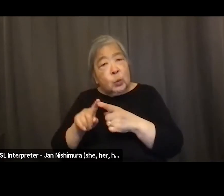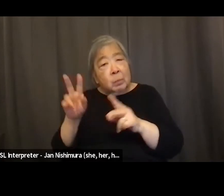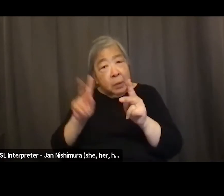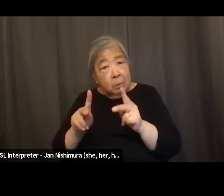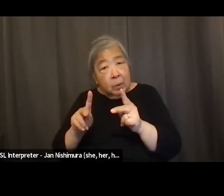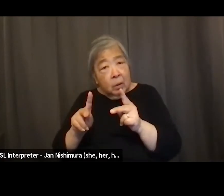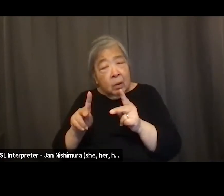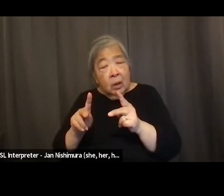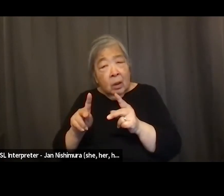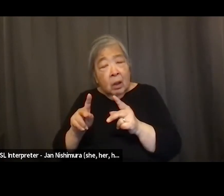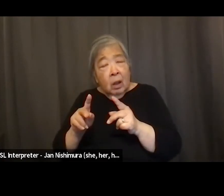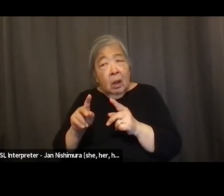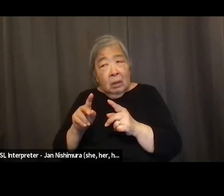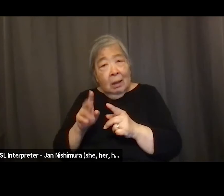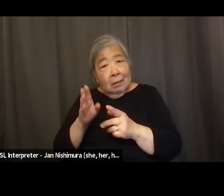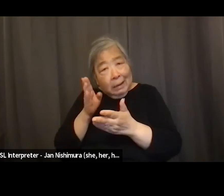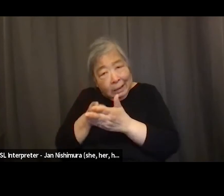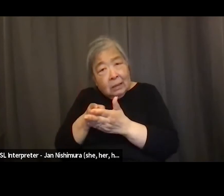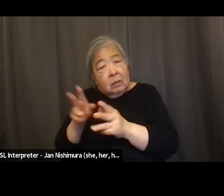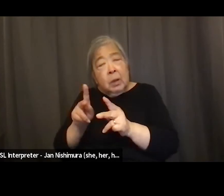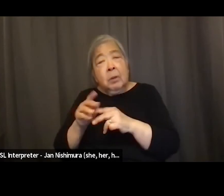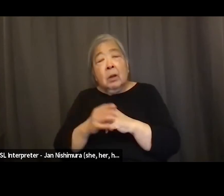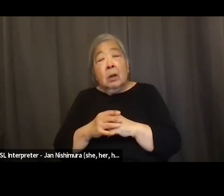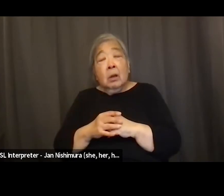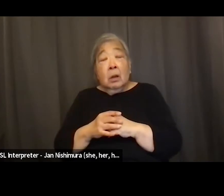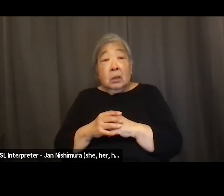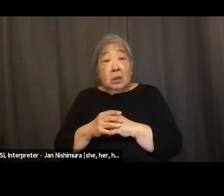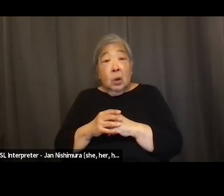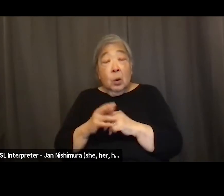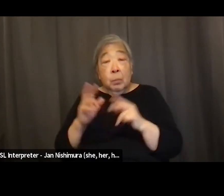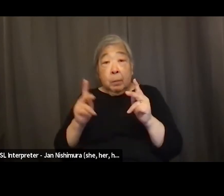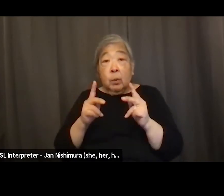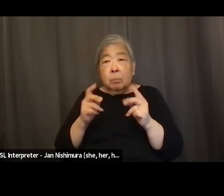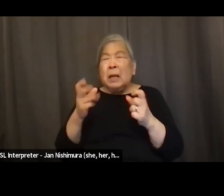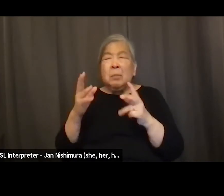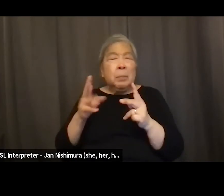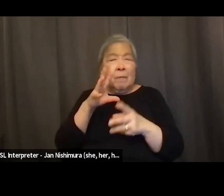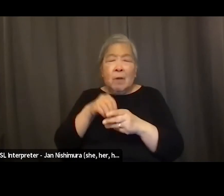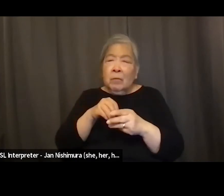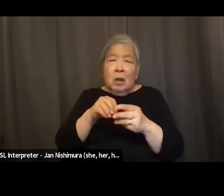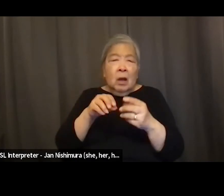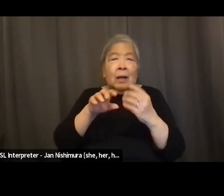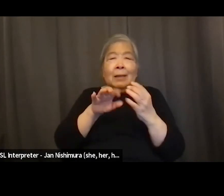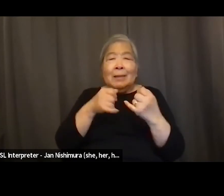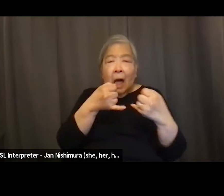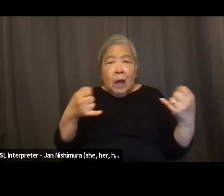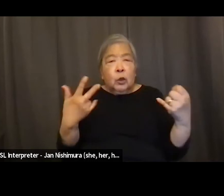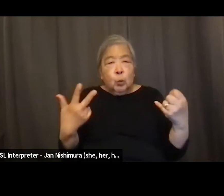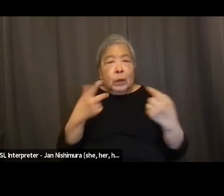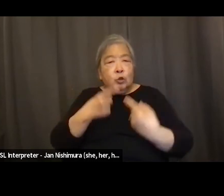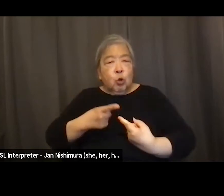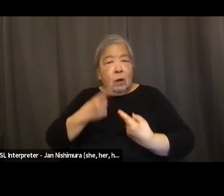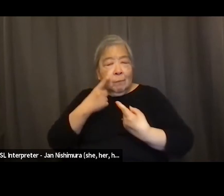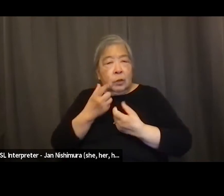so a lot of people, a part of the Line 3 struggle for liberation,